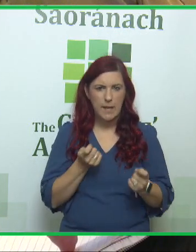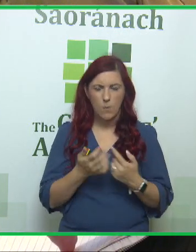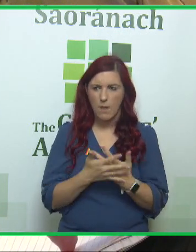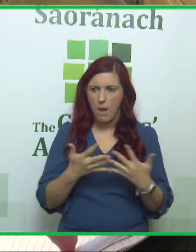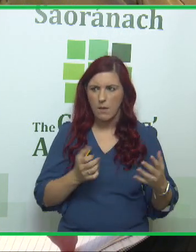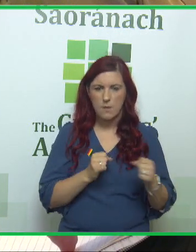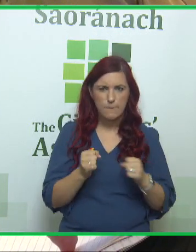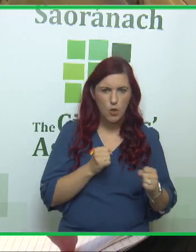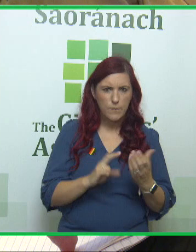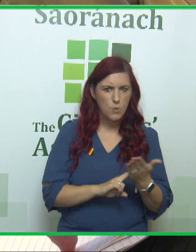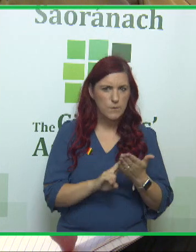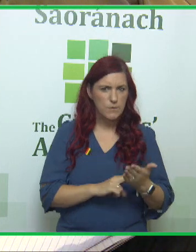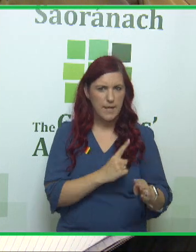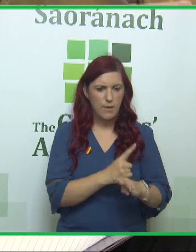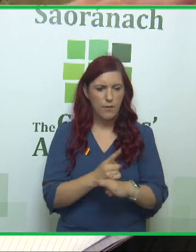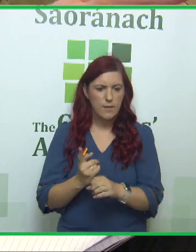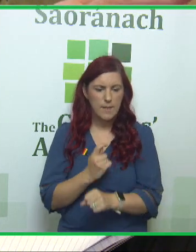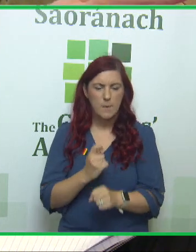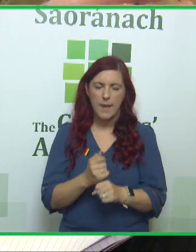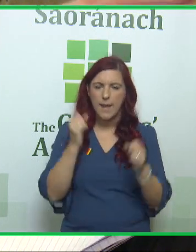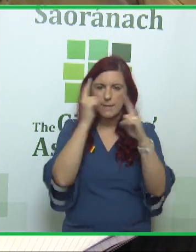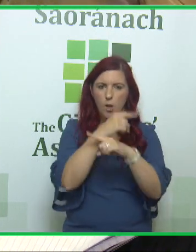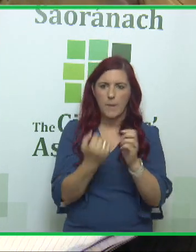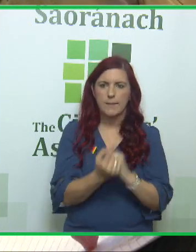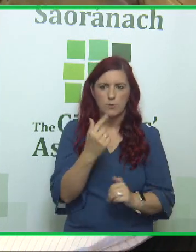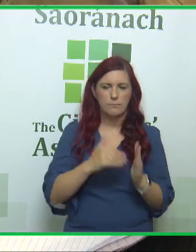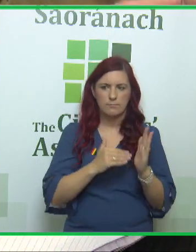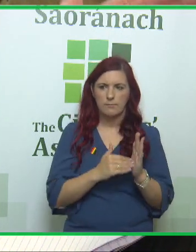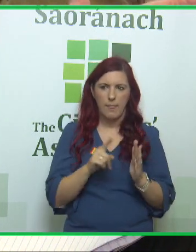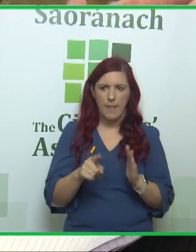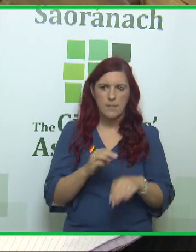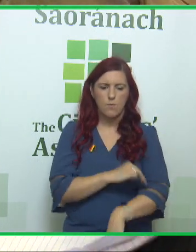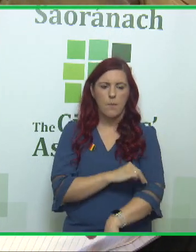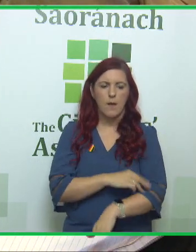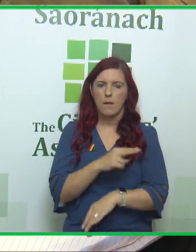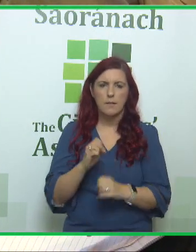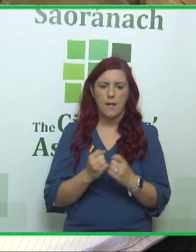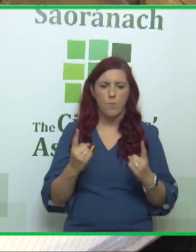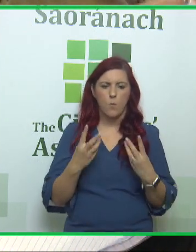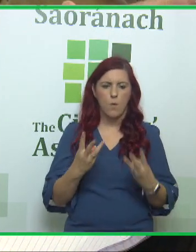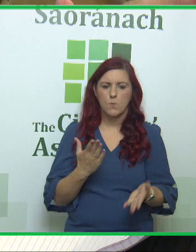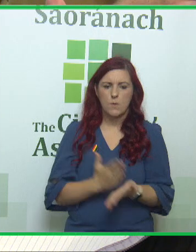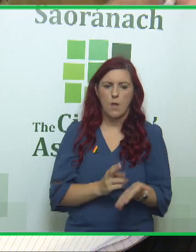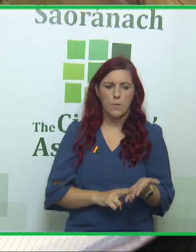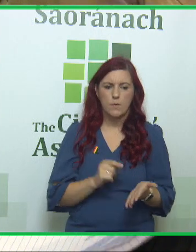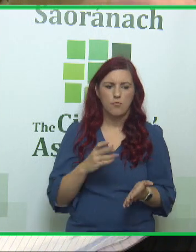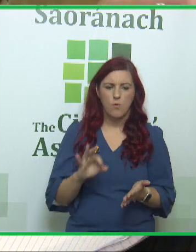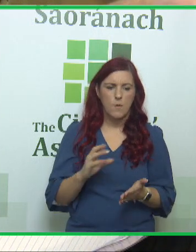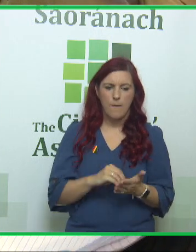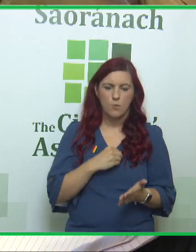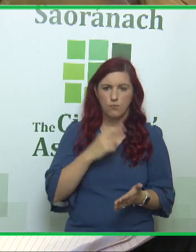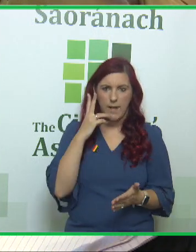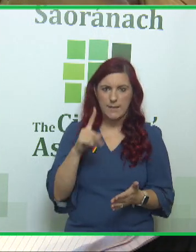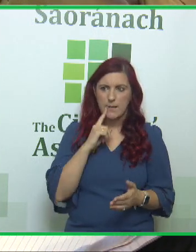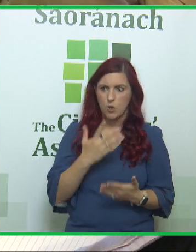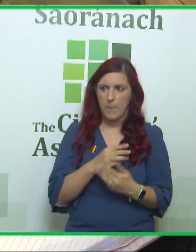well. It's very complex, and that's the problem. It is very complex. Not everyone wants to come off drugs. You have to realise that as well. Some people actually